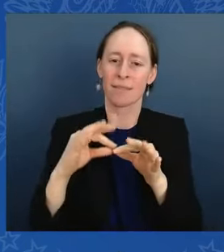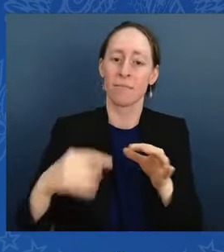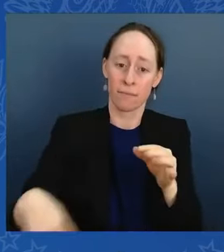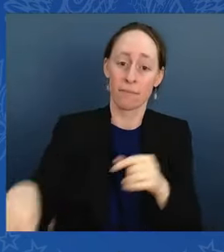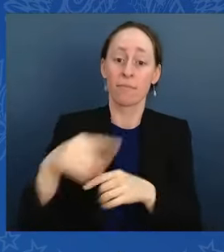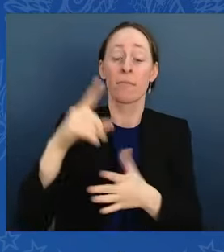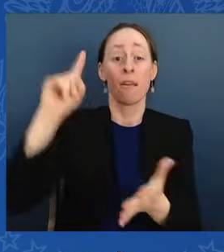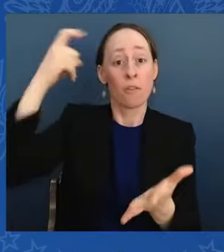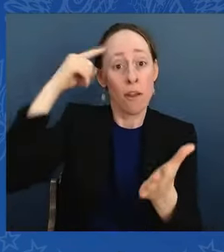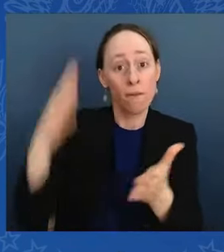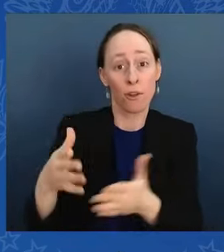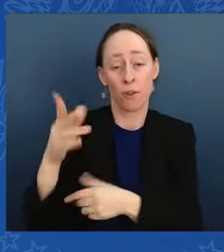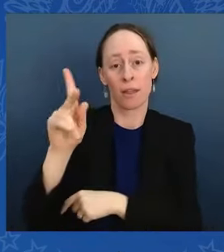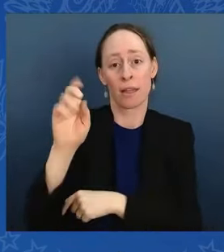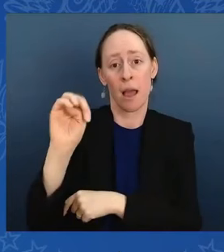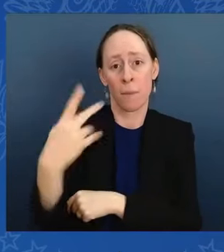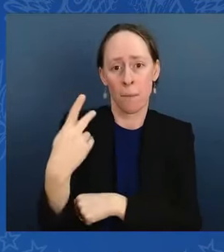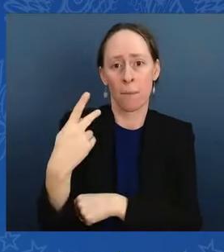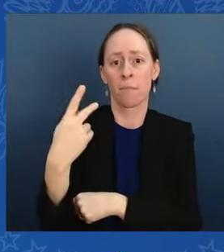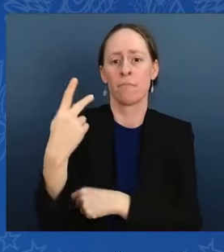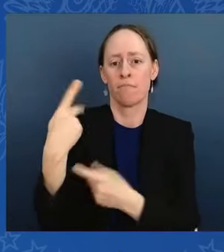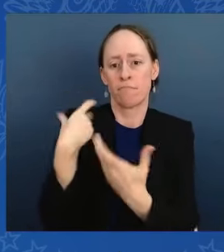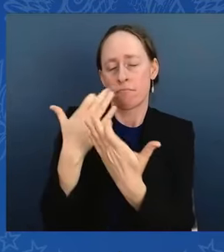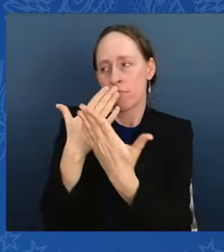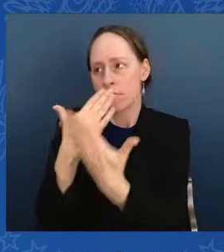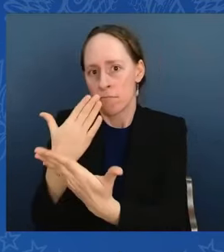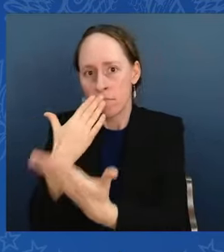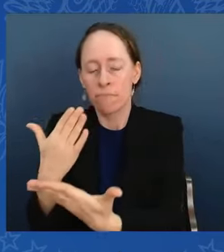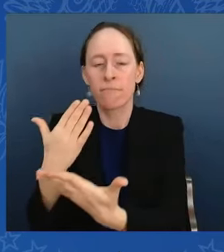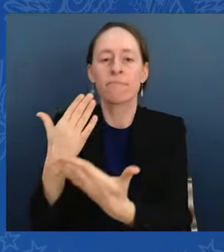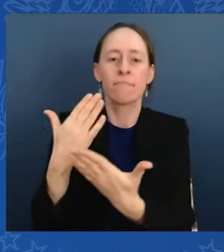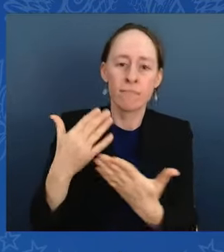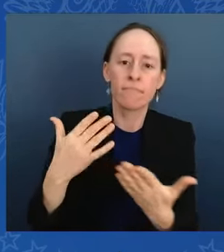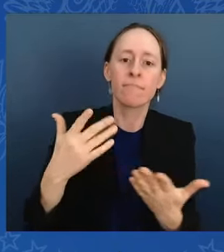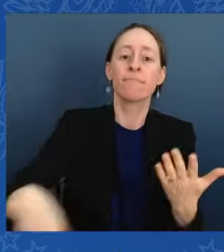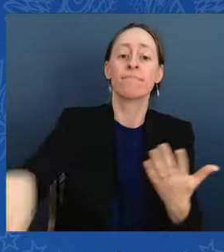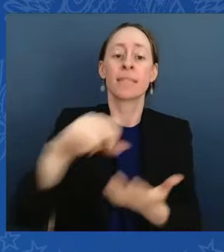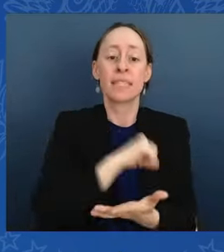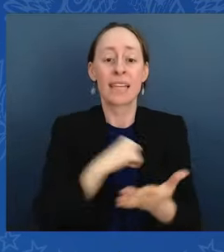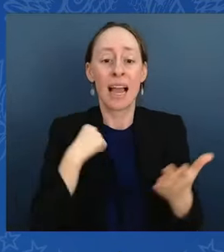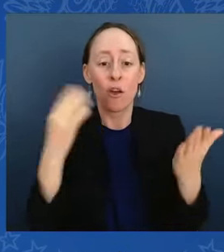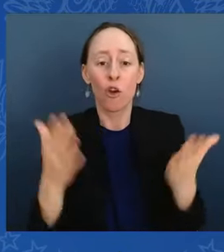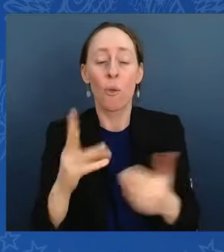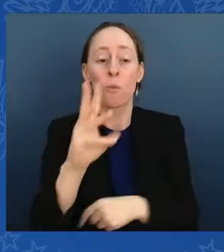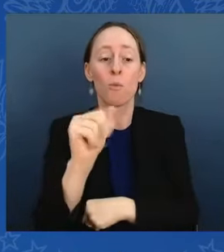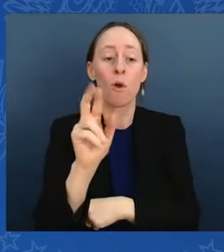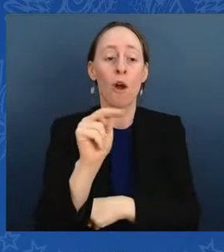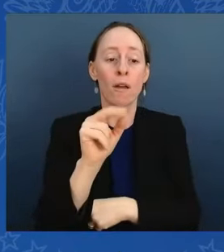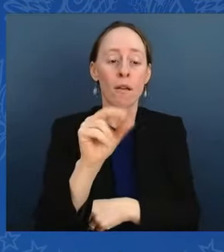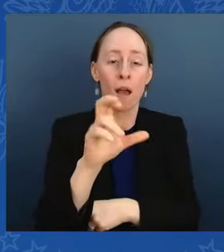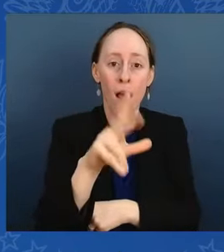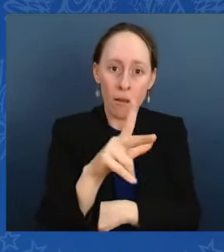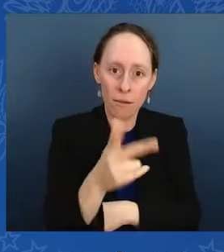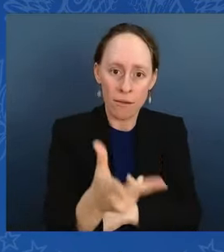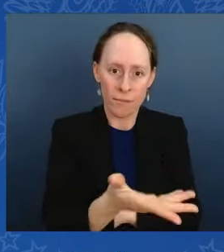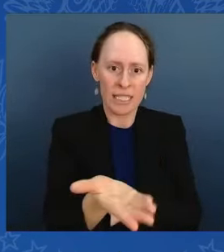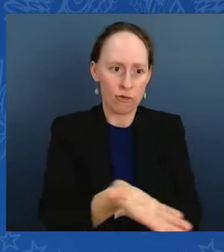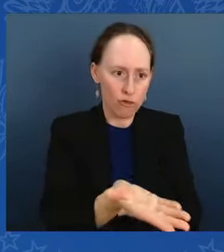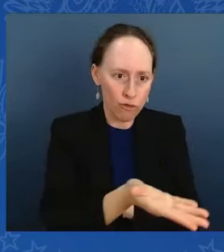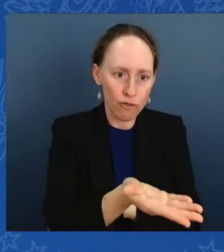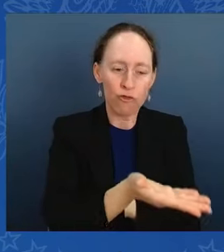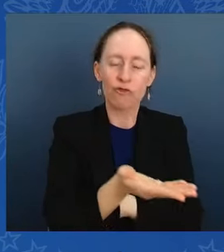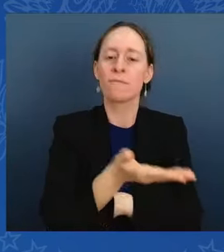Austin Scott, Representative Sanford Bishop, old friends. In moments like this, it's time to put politics